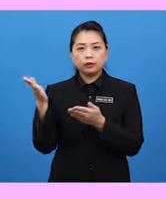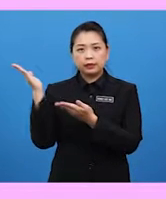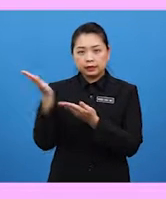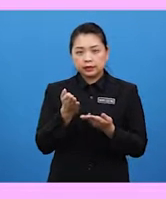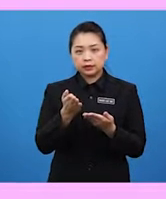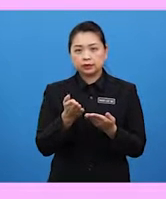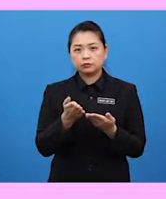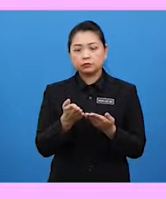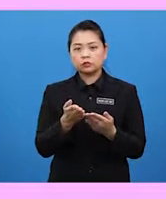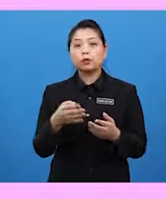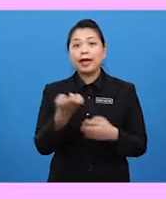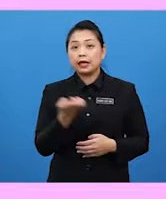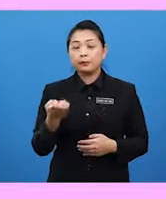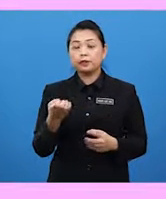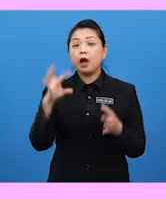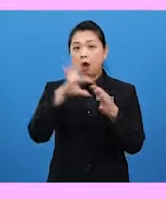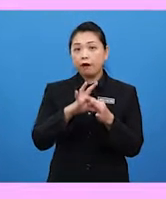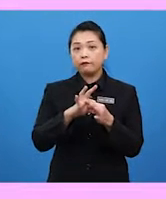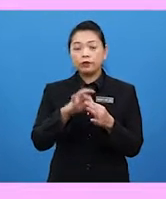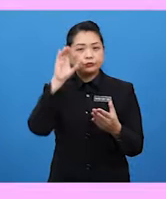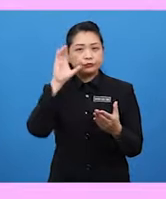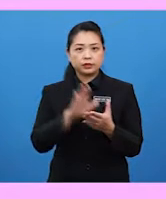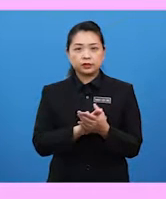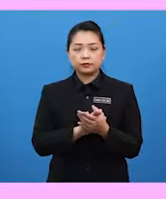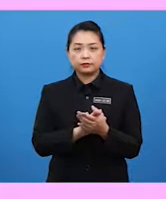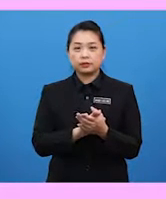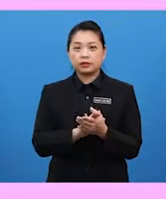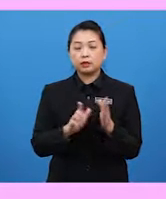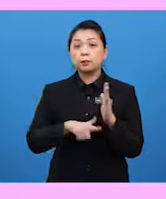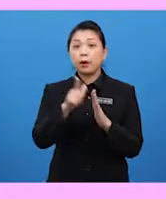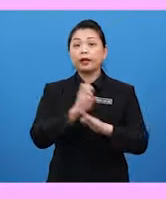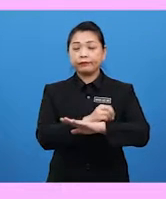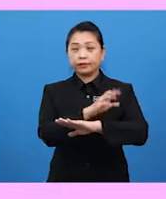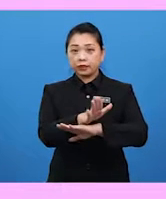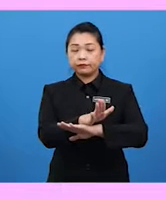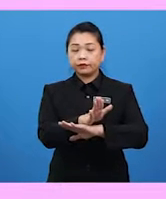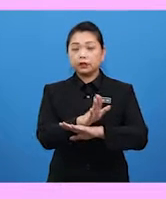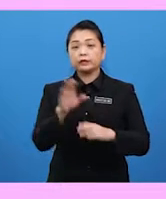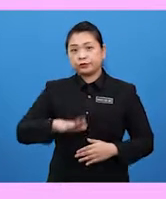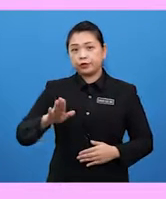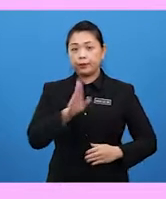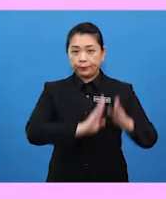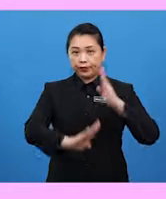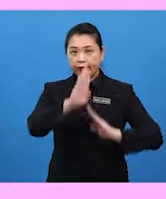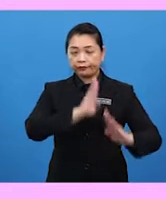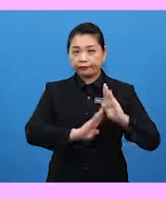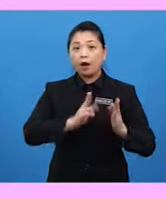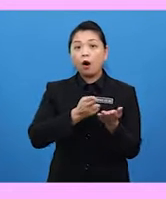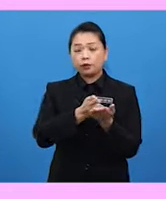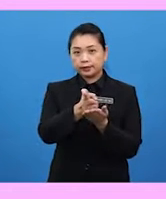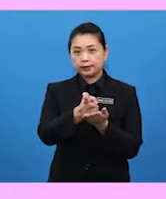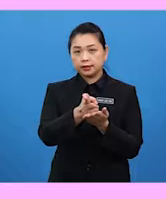of trust. It is more effective if the child behaves in honest and productive